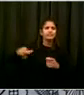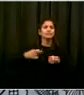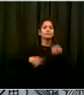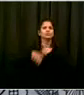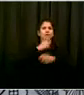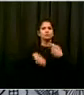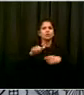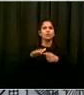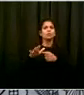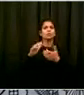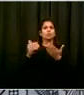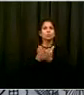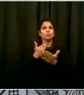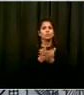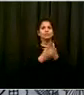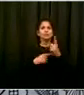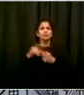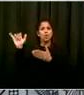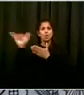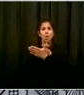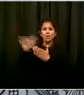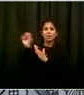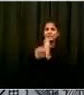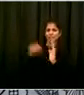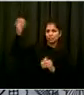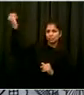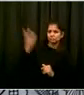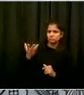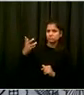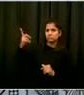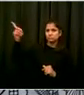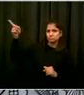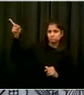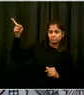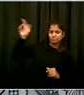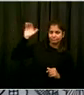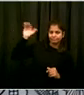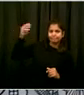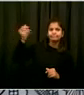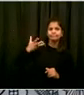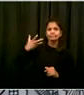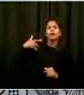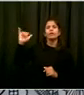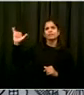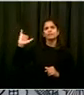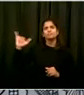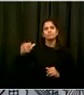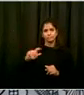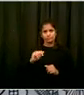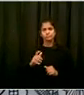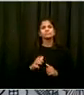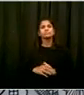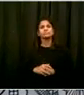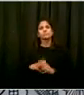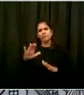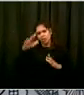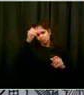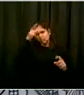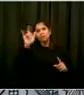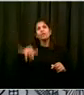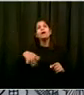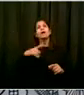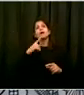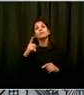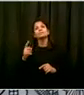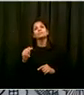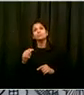the exact boundaries and then put that online and make it searchable by address. Again, enforcement will start tomorrow. When we send